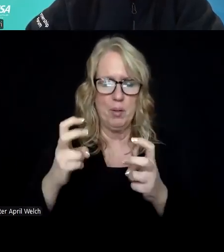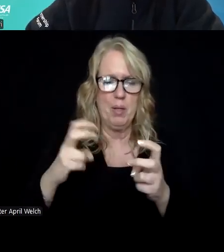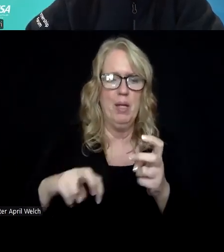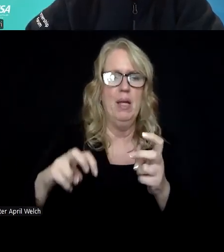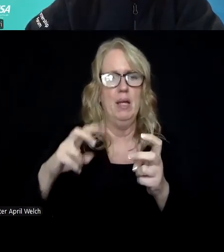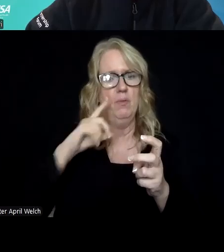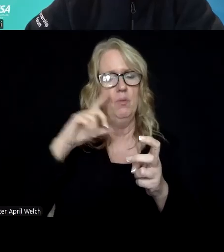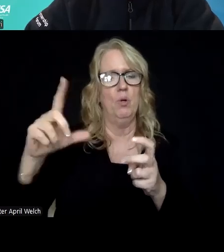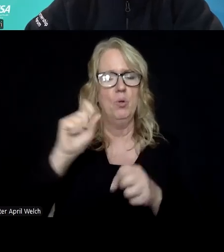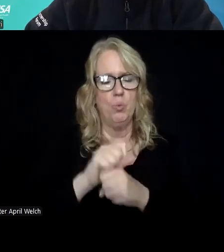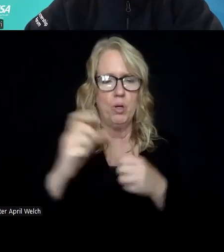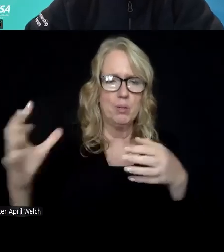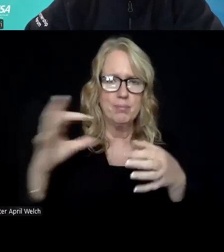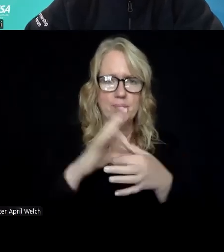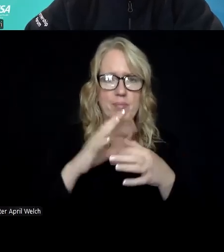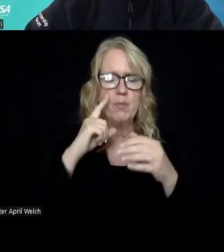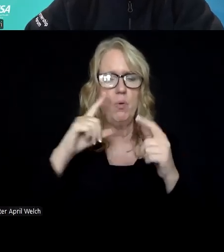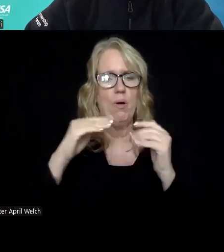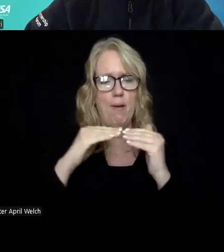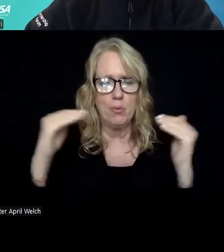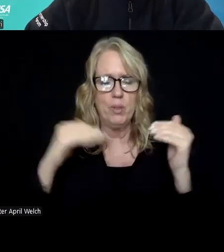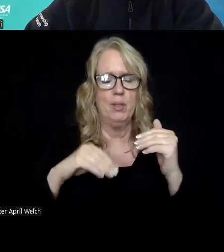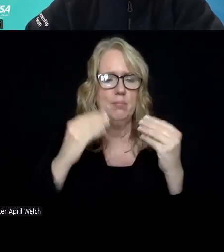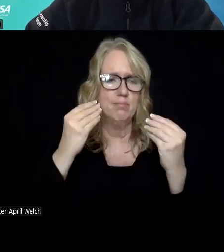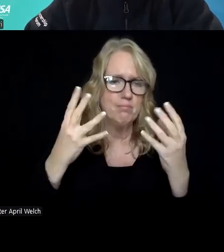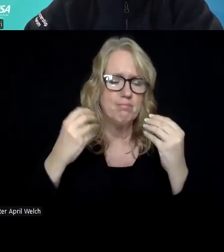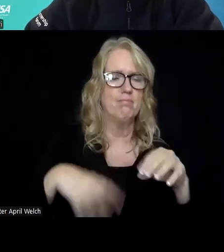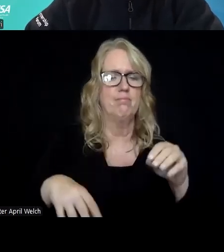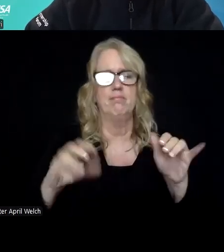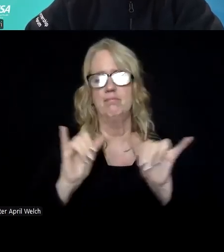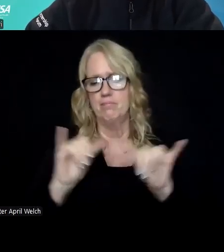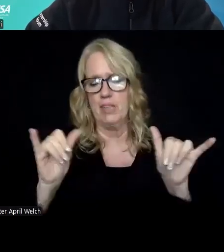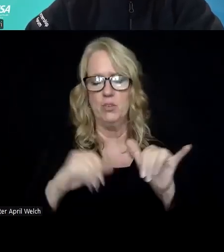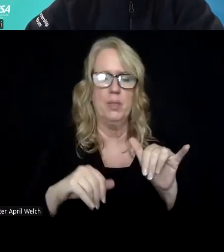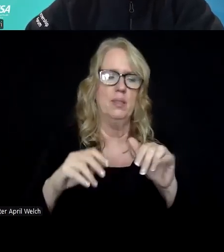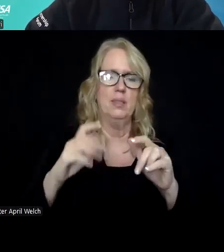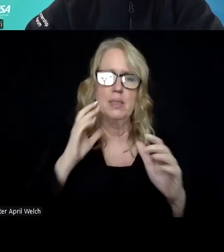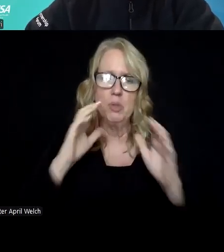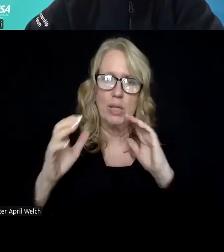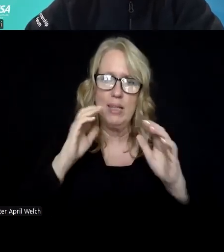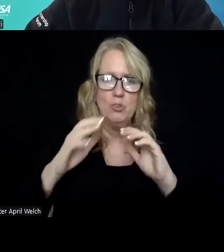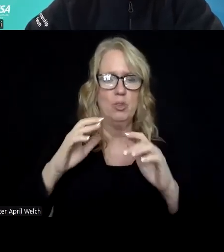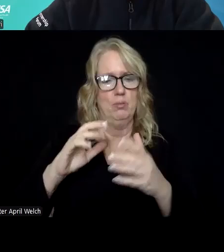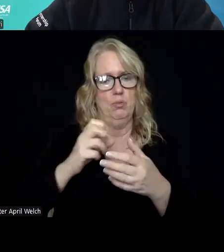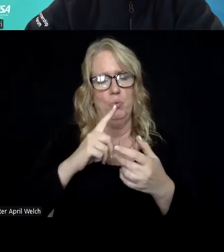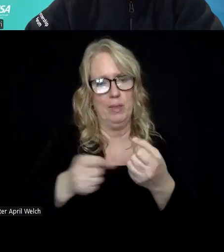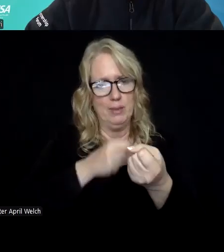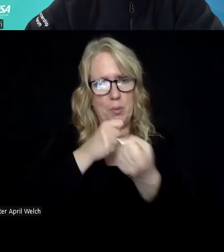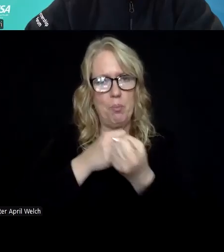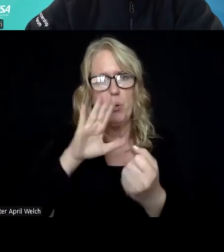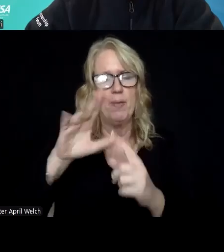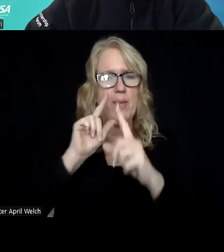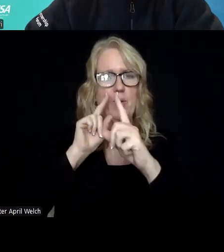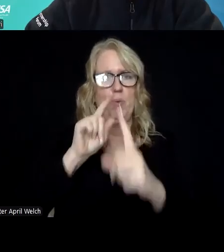to financing to equity to data measurement to communications to support their particular goals